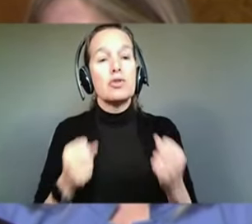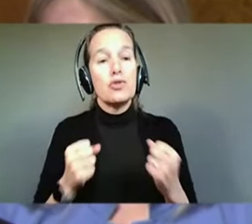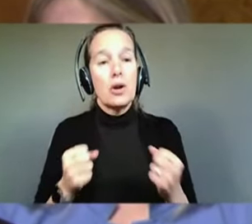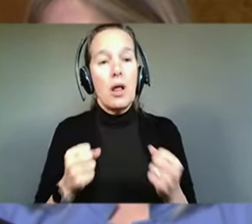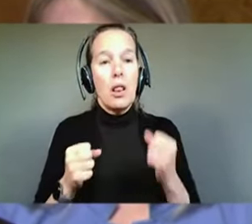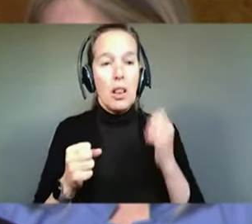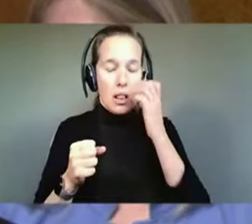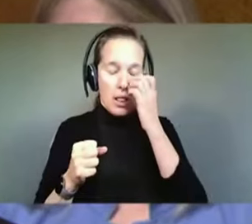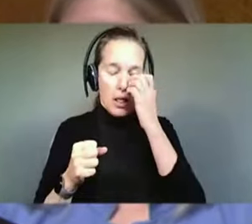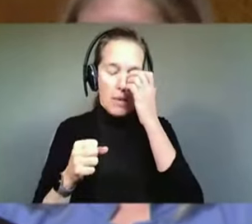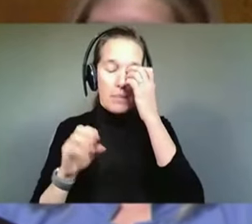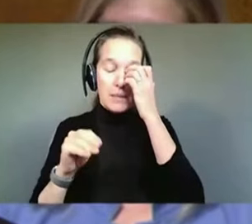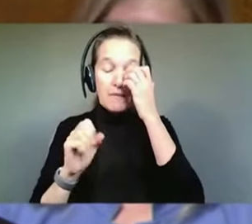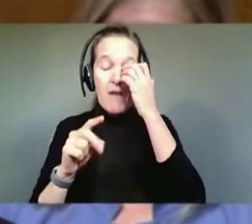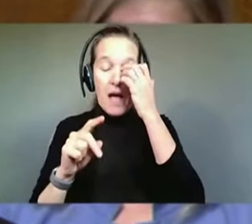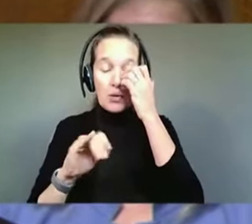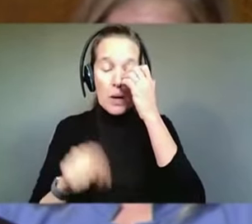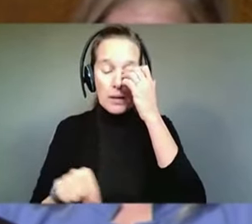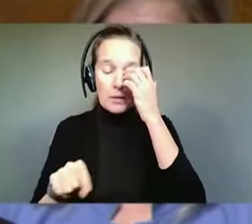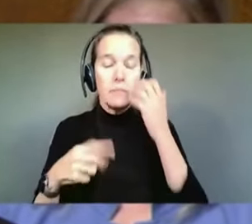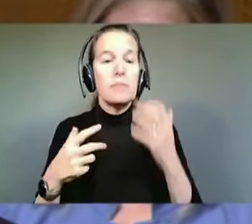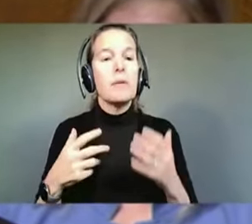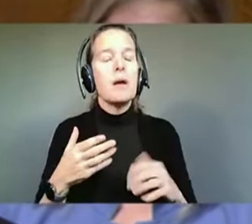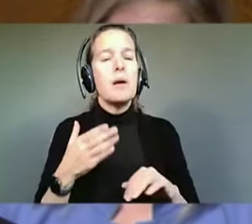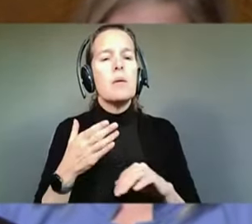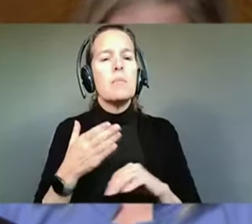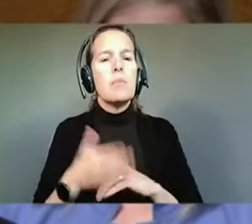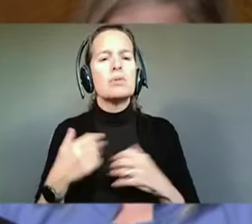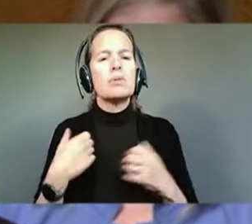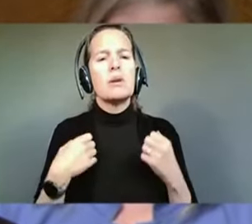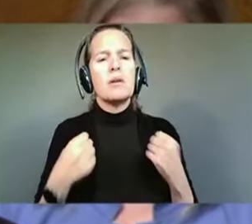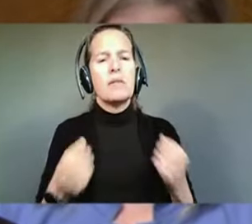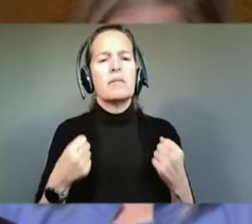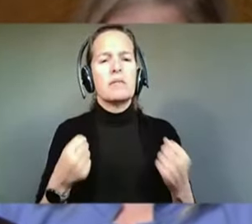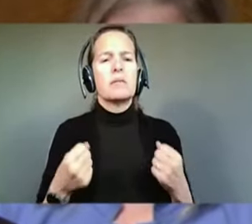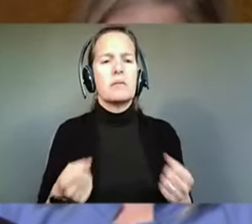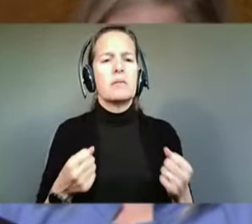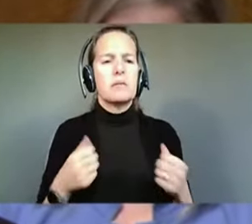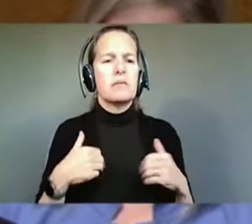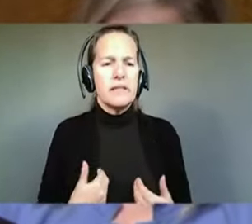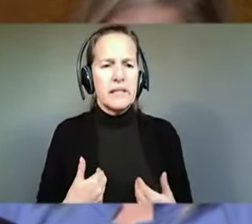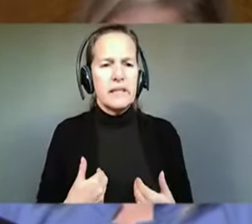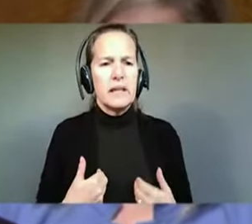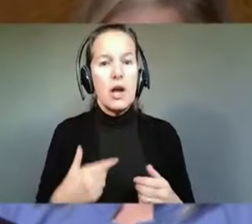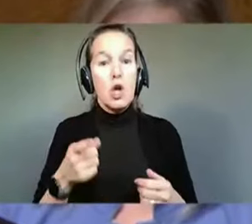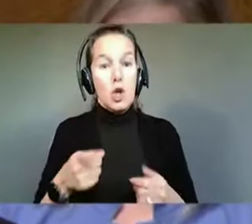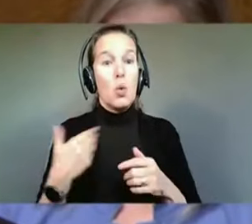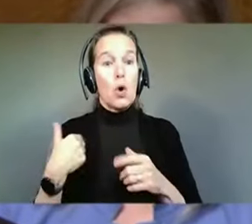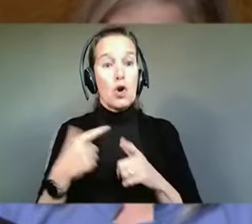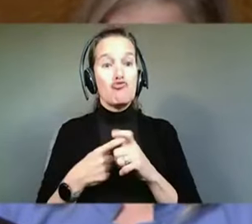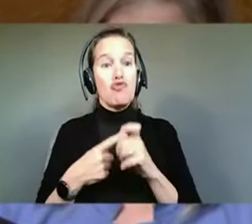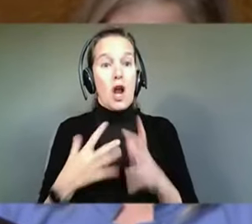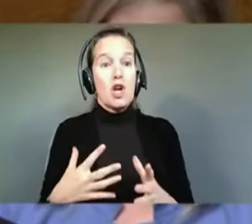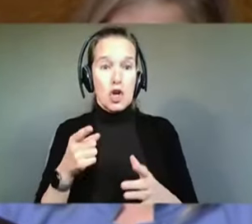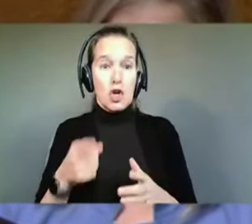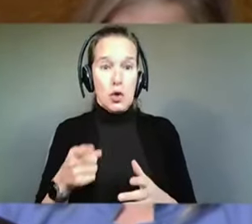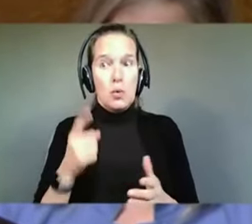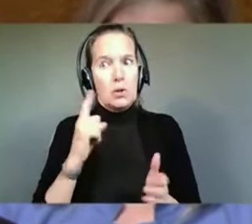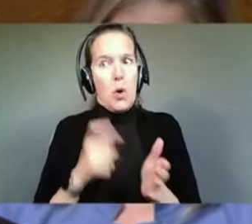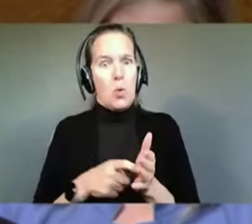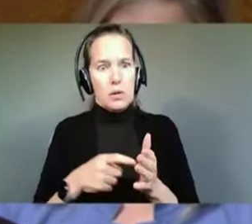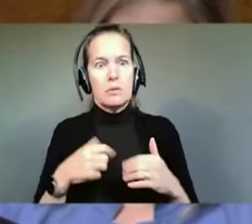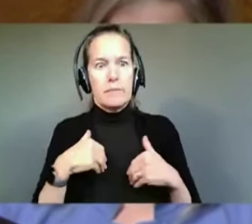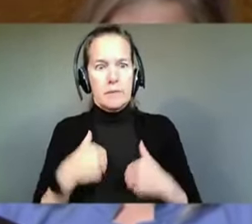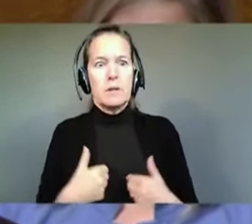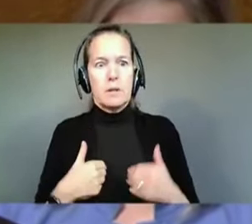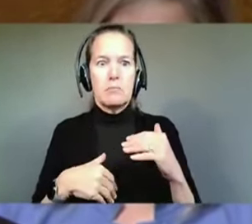issues are major. I think everybody's describing you get tired, and you are the runner, so you're going to notice it most. So has there been, and I've